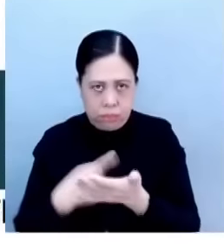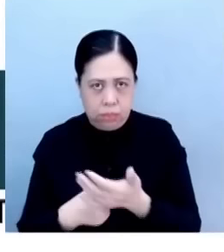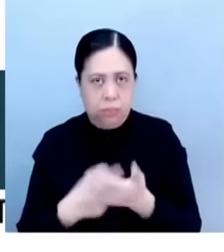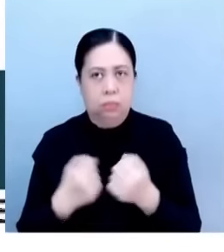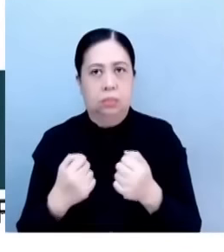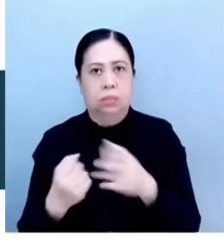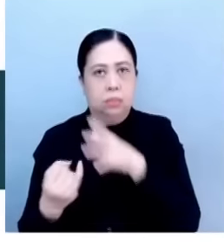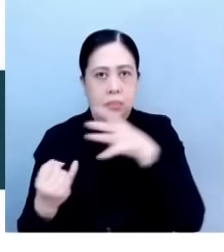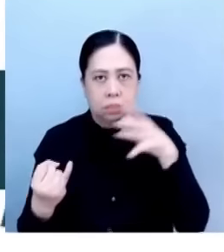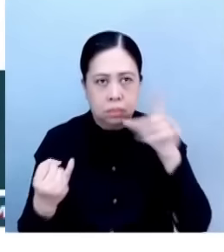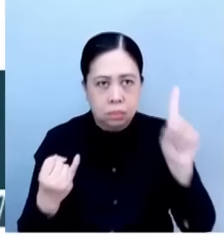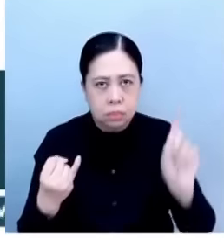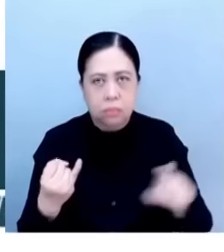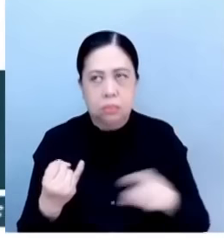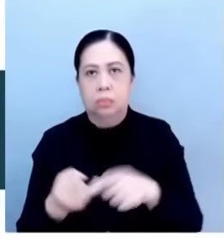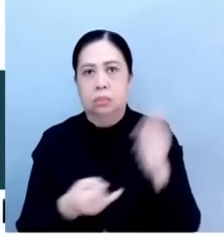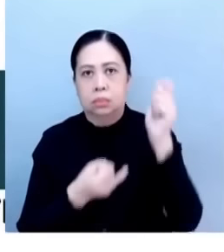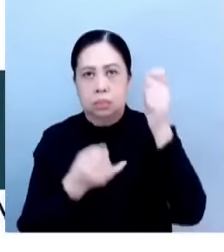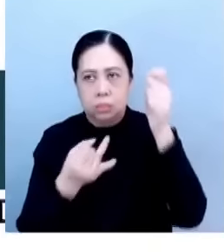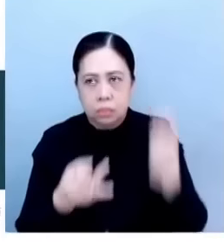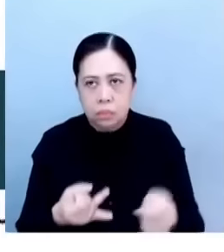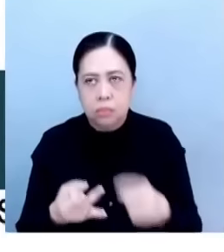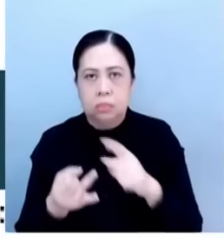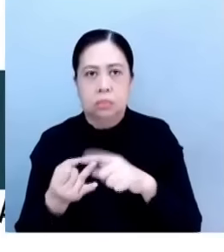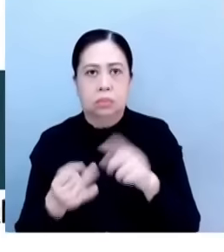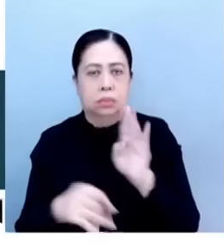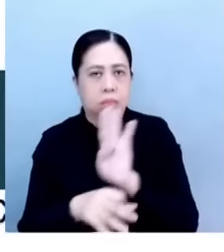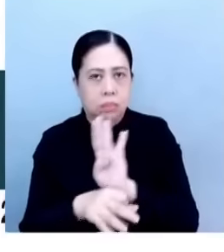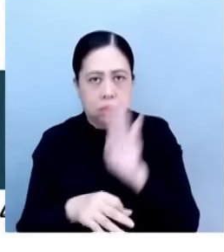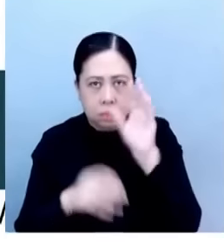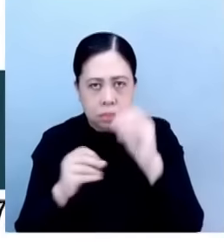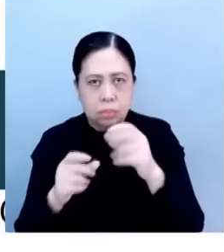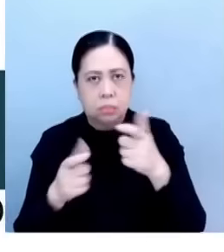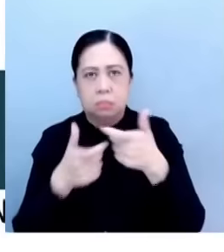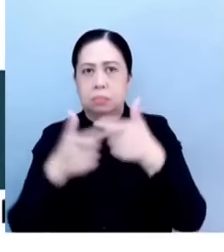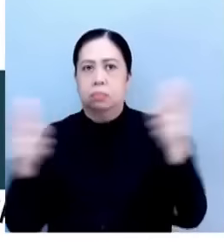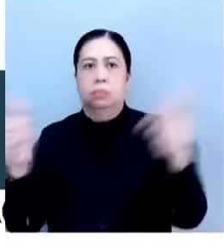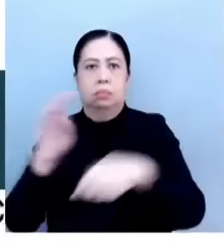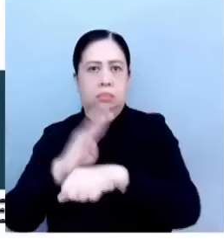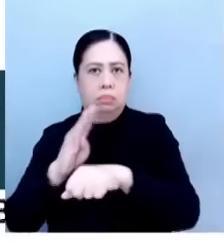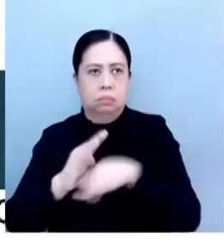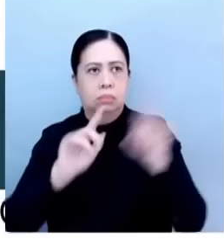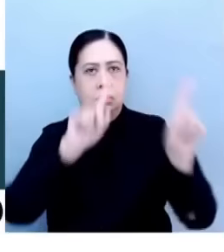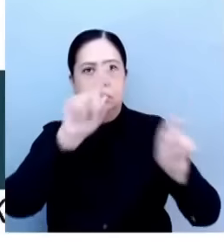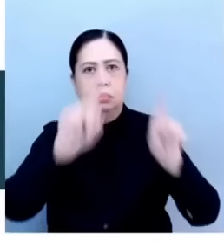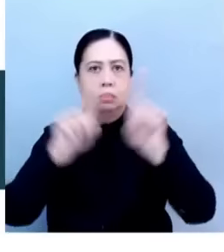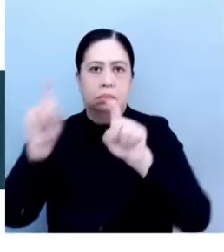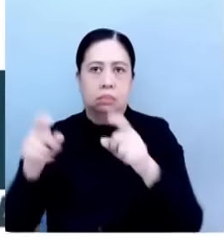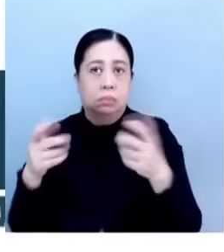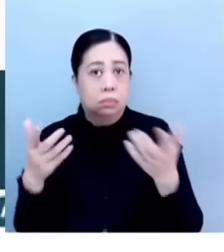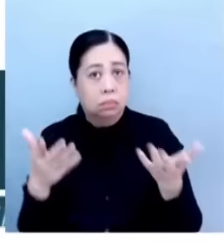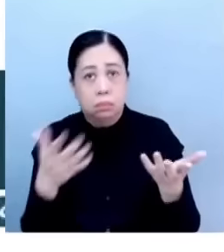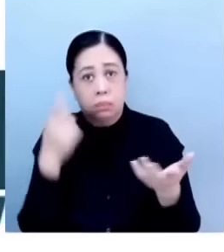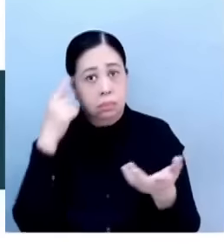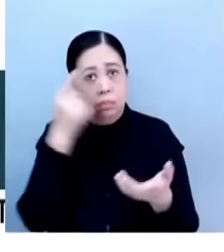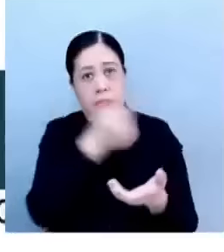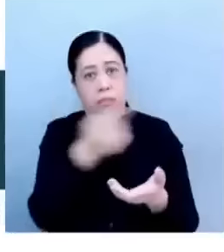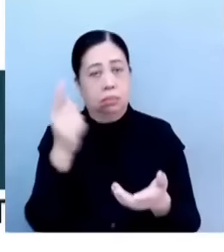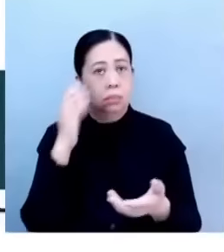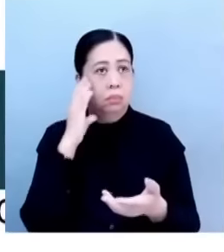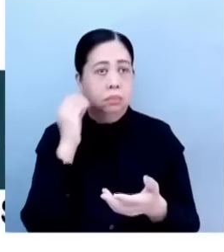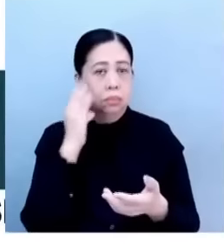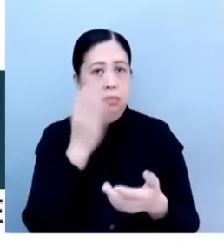farmers, the fisher folk, and even the businessmen and big business. They might, because they have a stake in